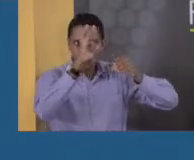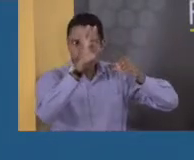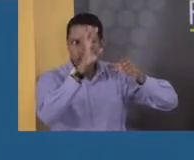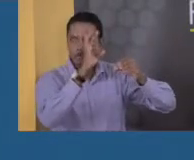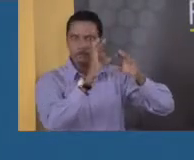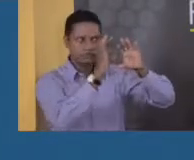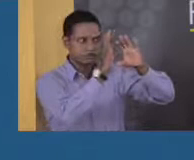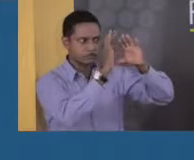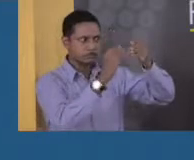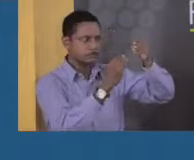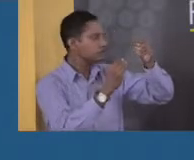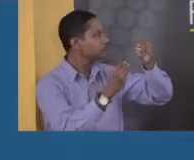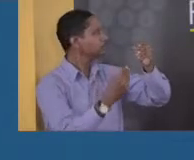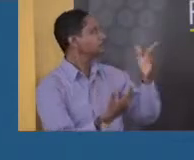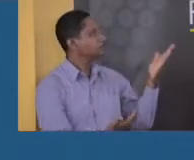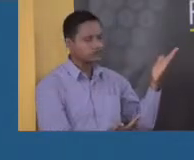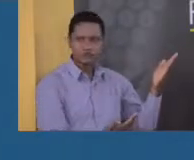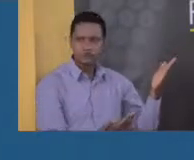numbers.